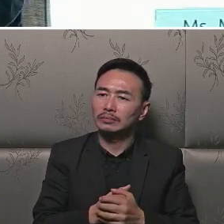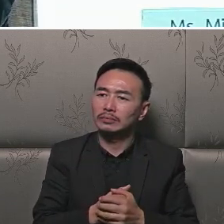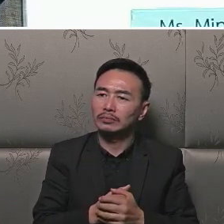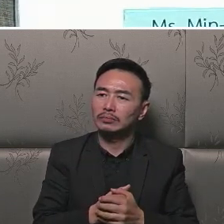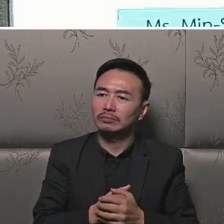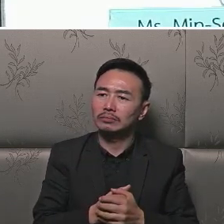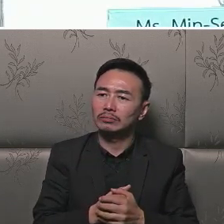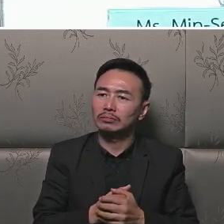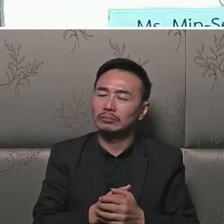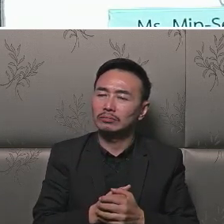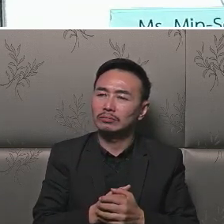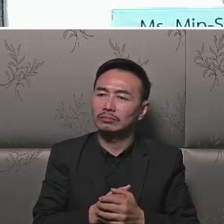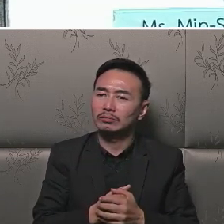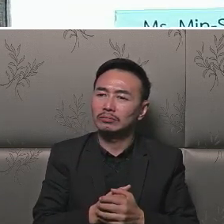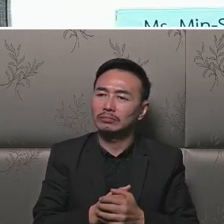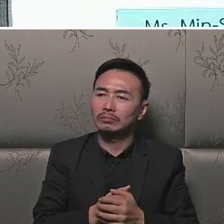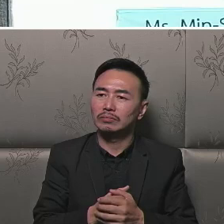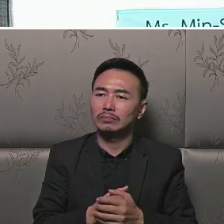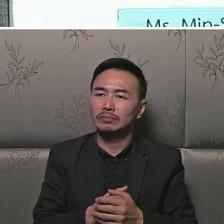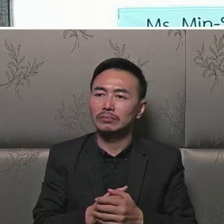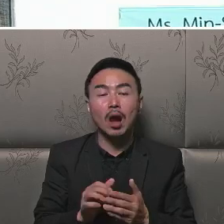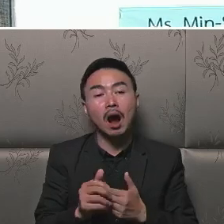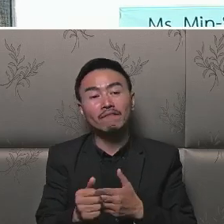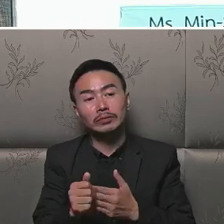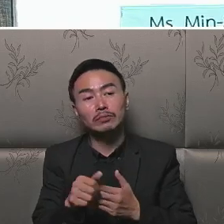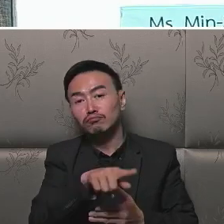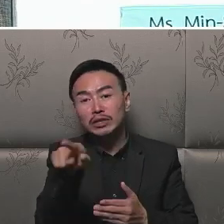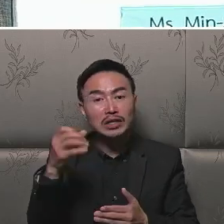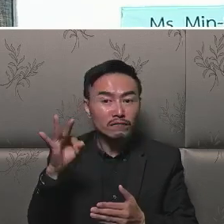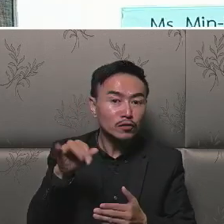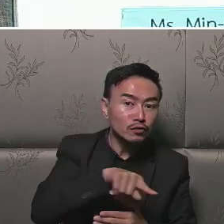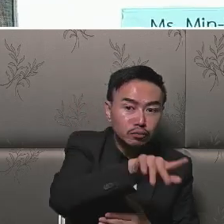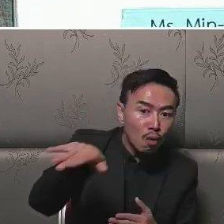talking about methodologies of flexible learning,